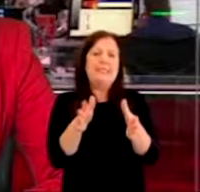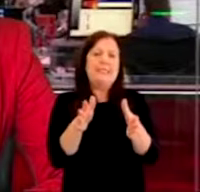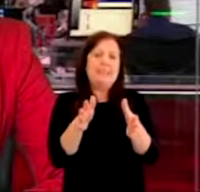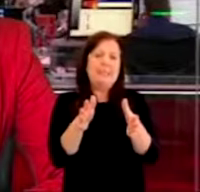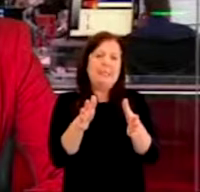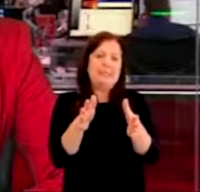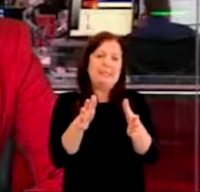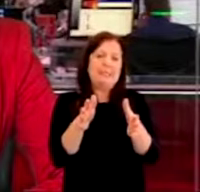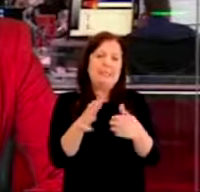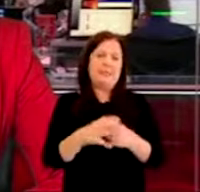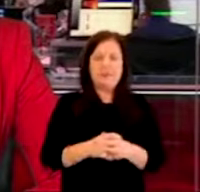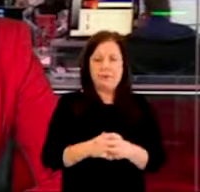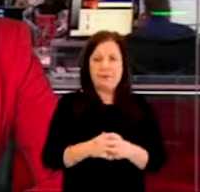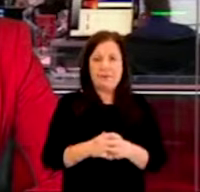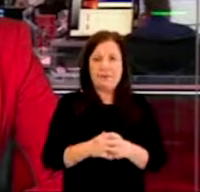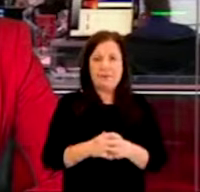Coronation Street.